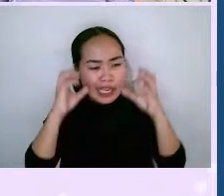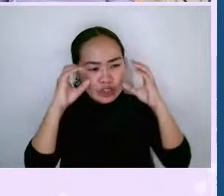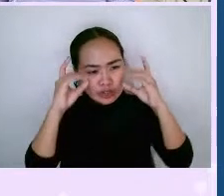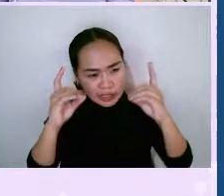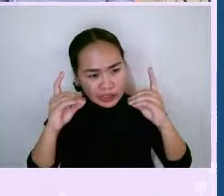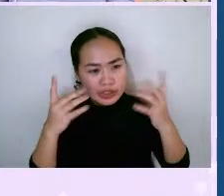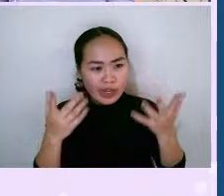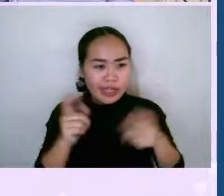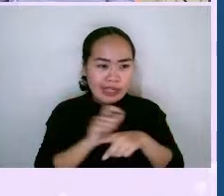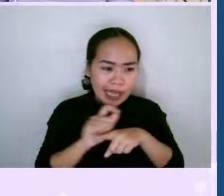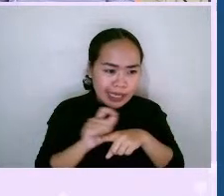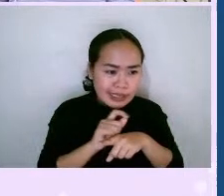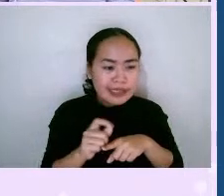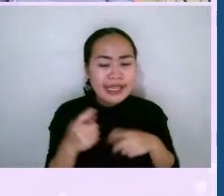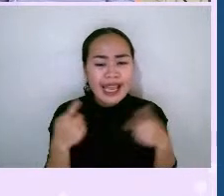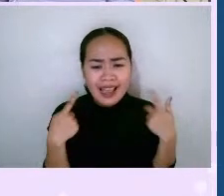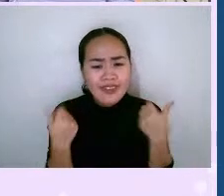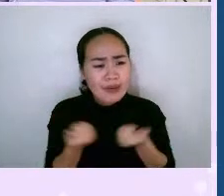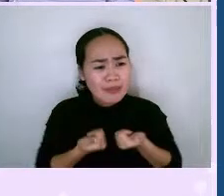Bureau's website,